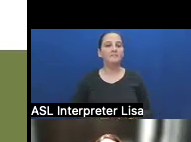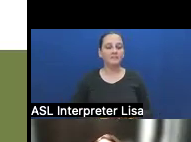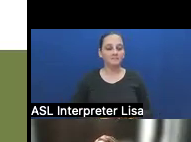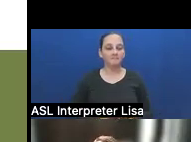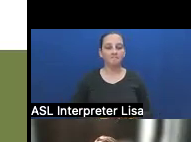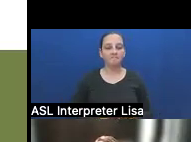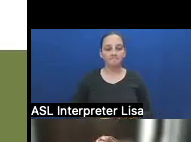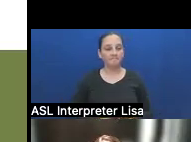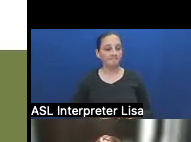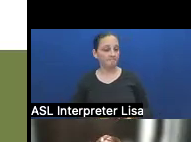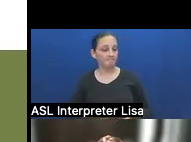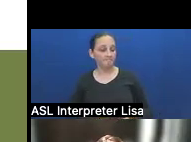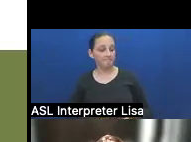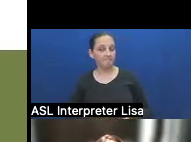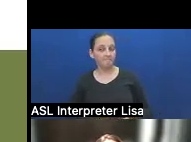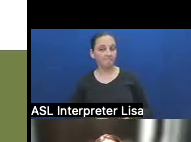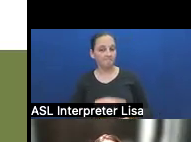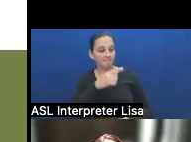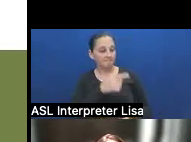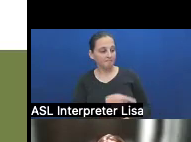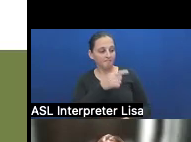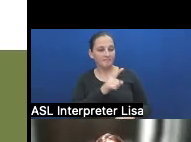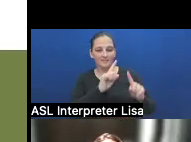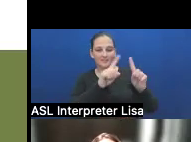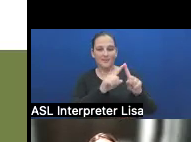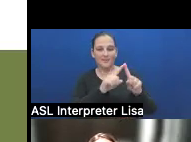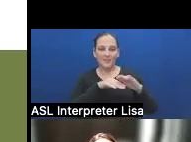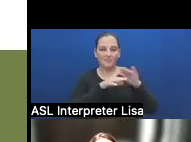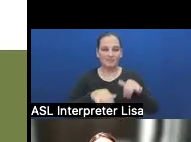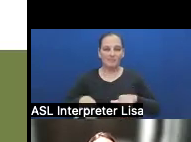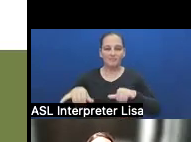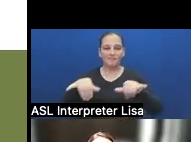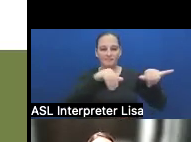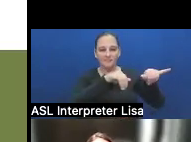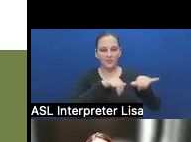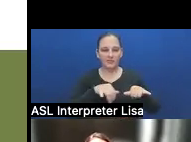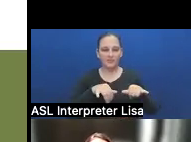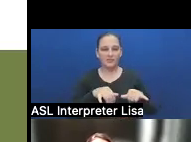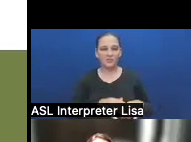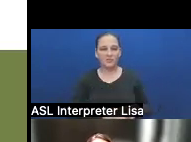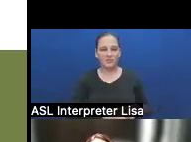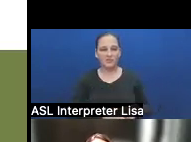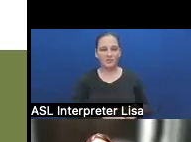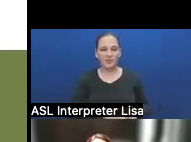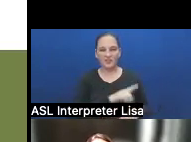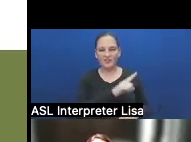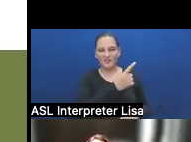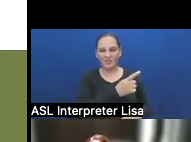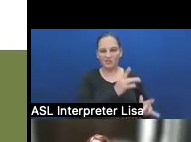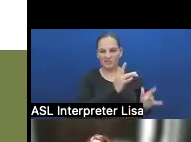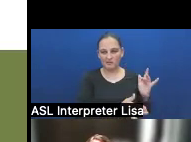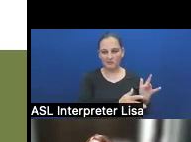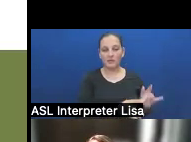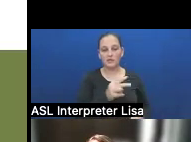there lots of different accessibility standards and things like that. I'm going to skip the first one and talk about the second two. We have